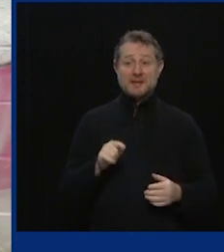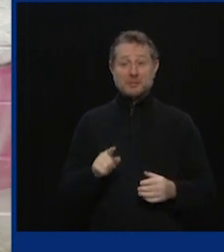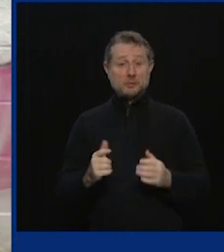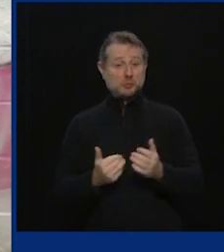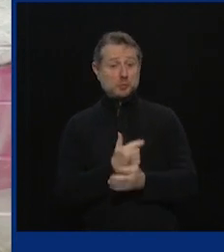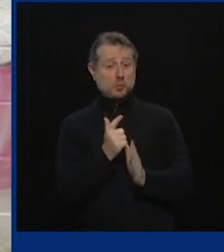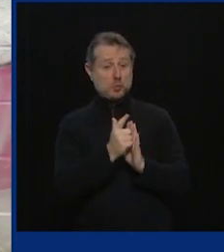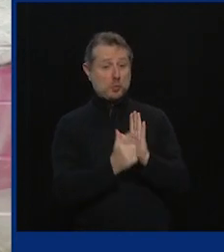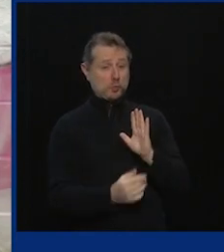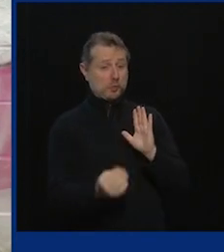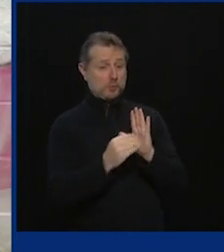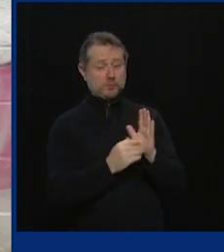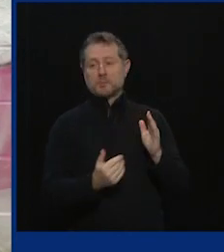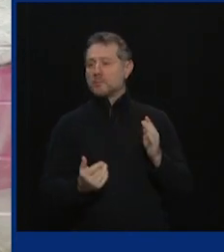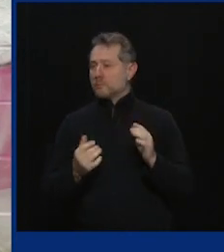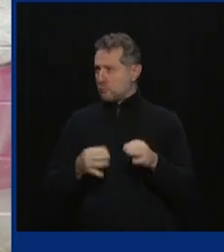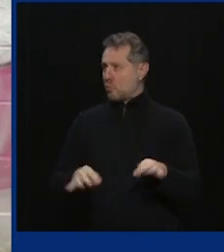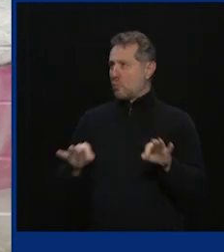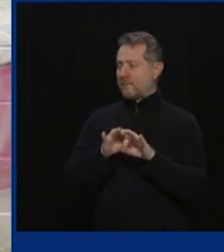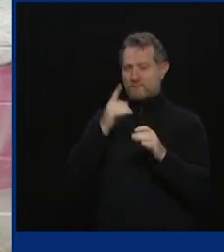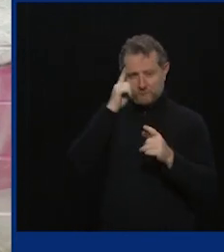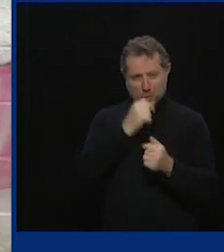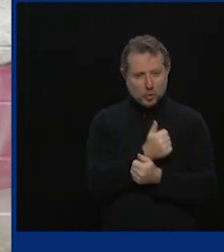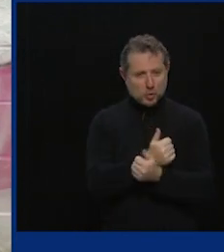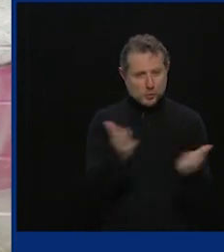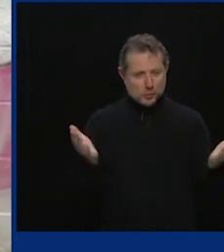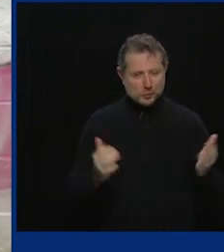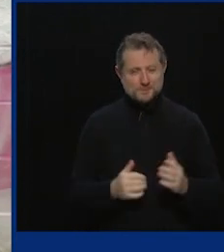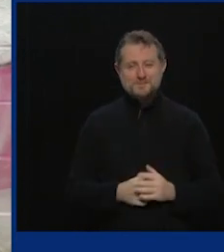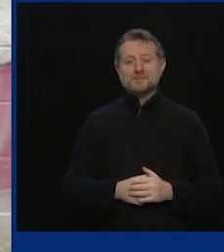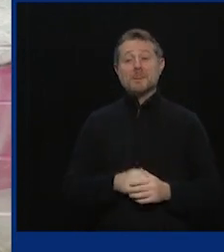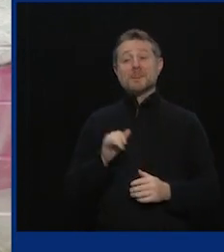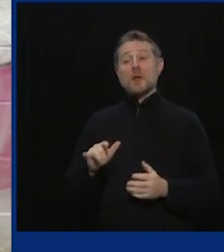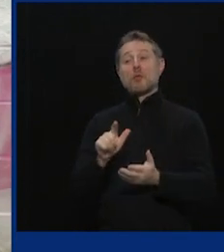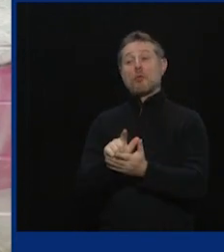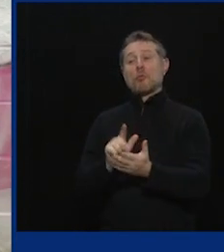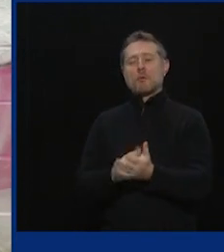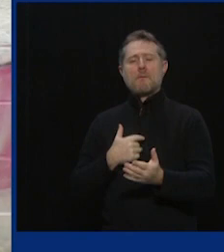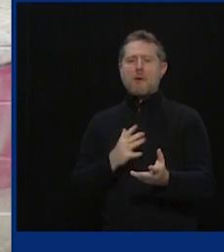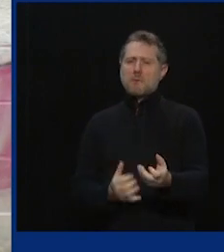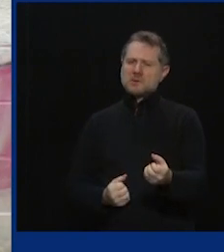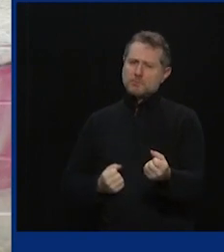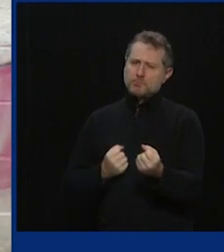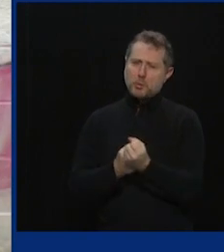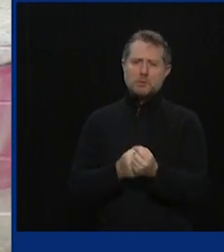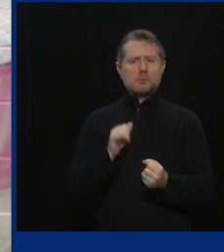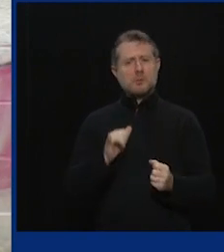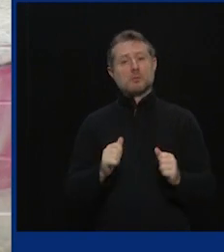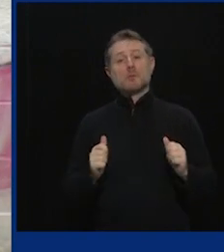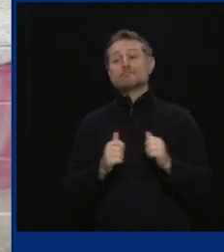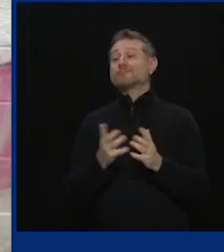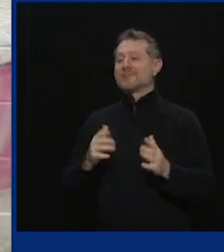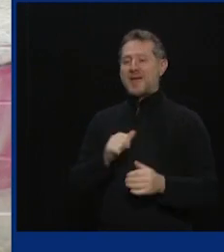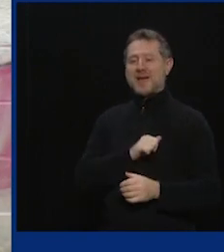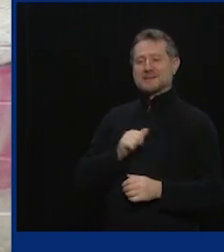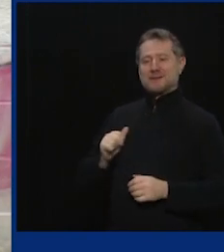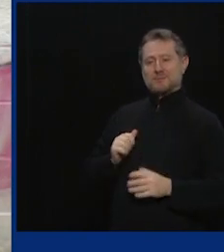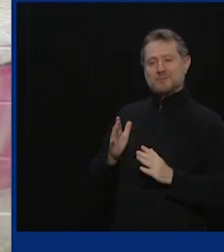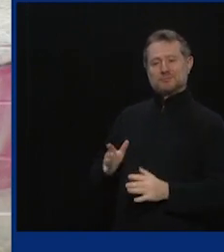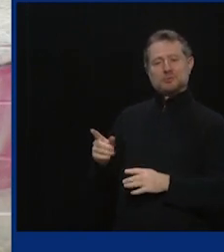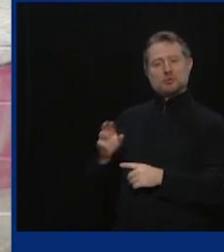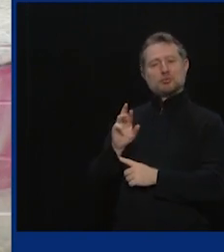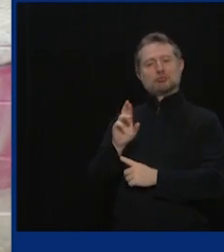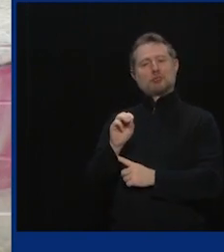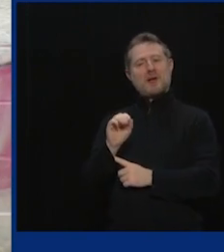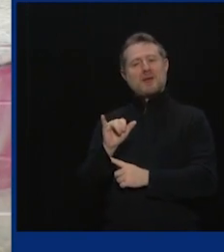them. Under this legislation that I've sponsored with my colleague, Assemblymember Karina Reyes, the New York State Office